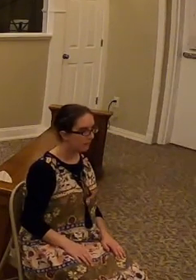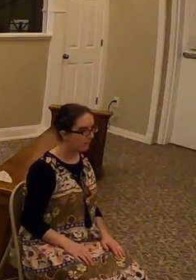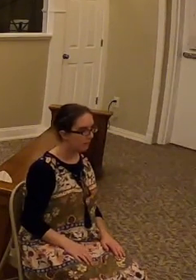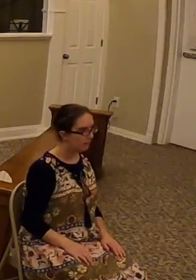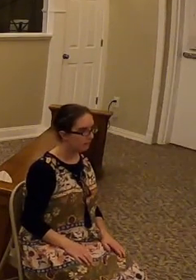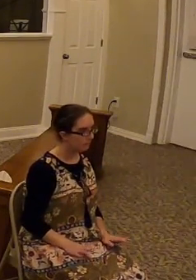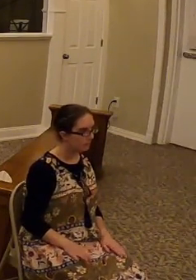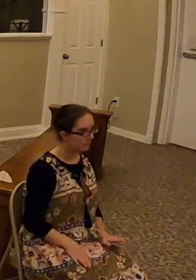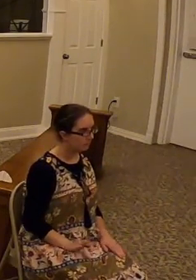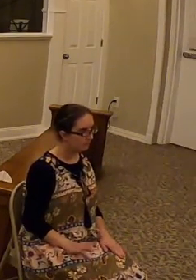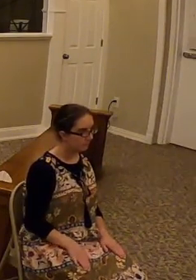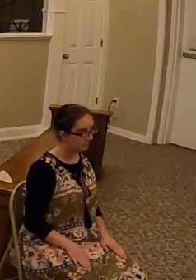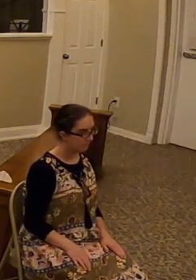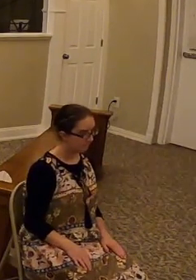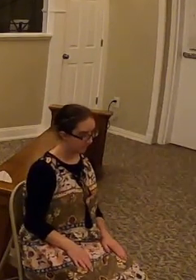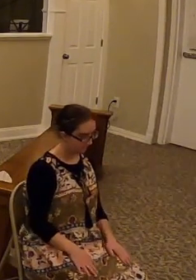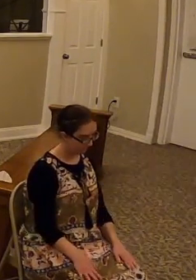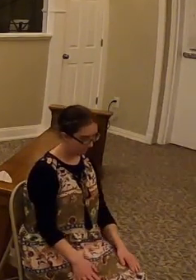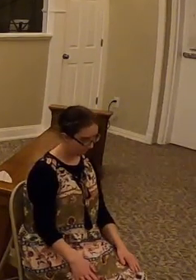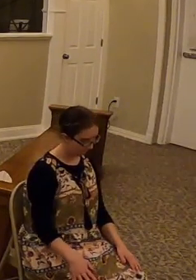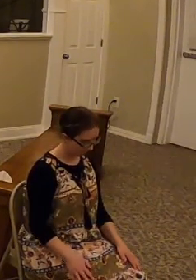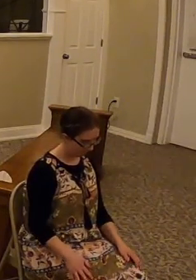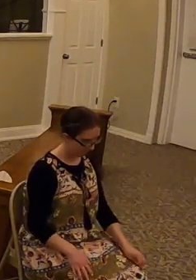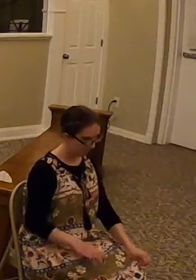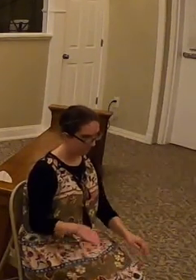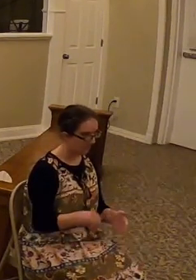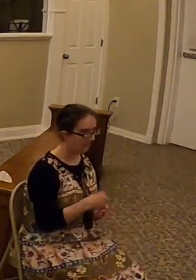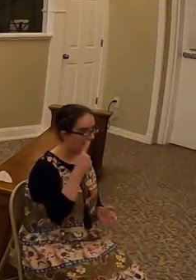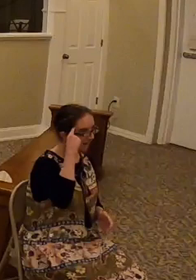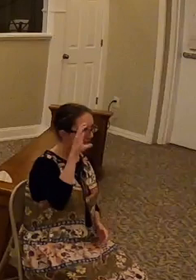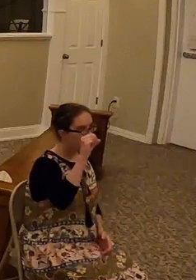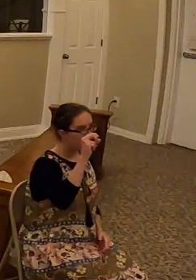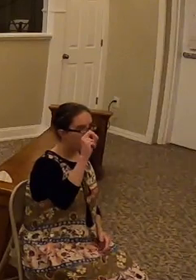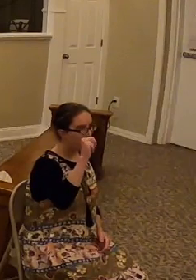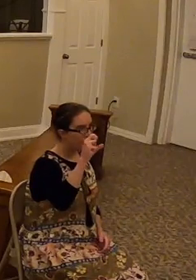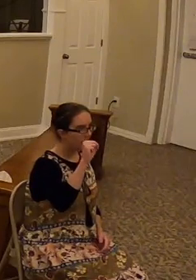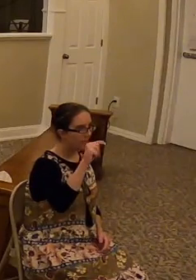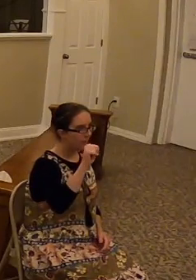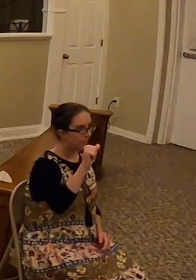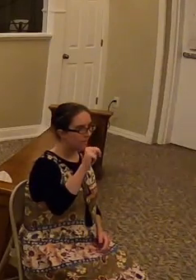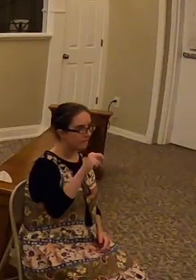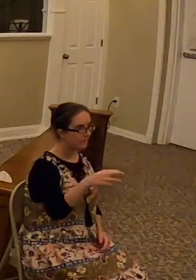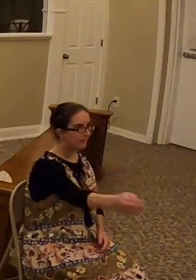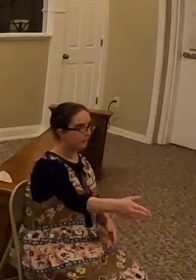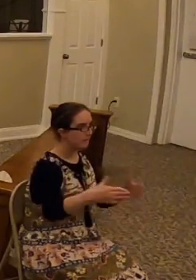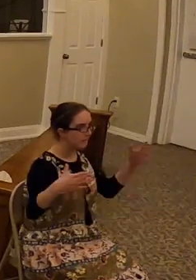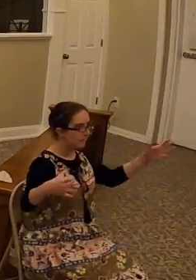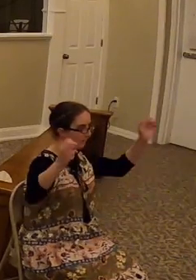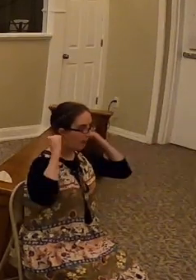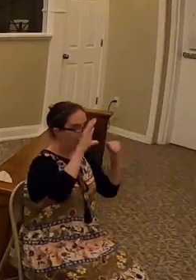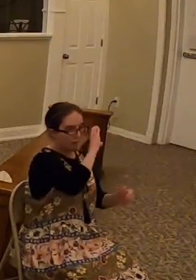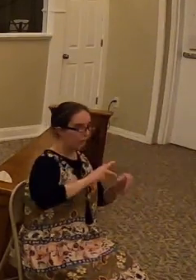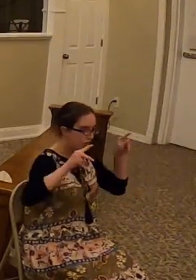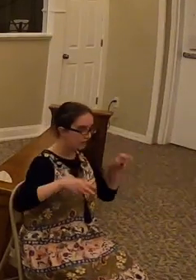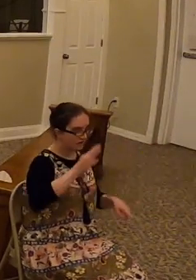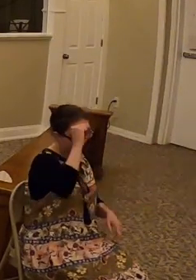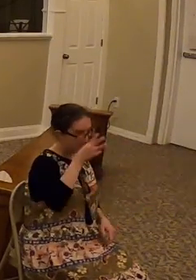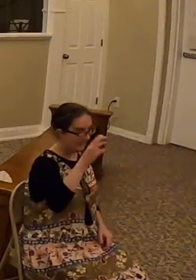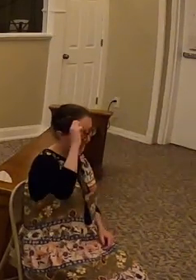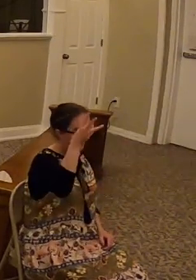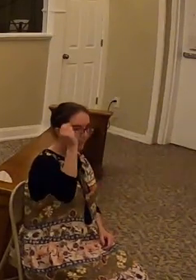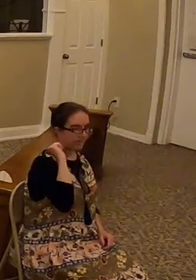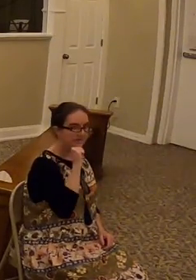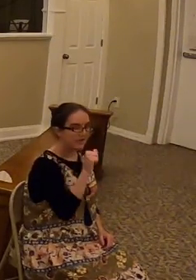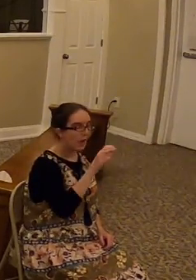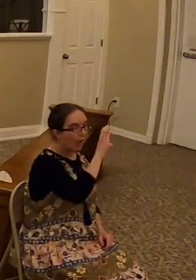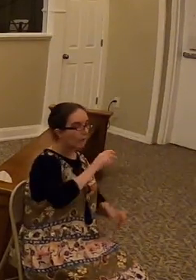right? You're wrong one. Everybody thinks Constantine was this big, powerful Christian man. He was not a Christian